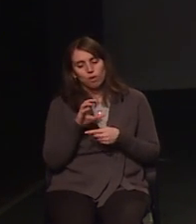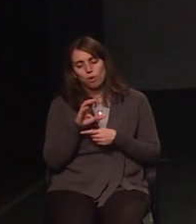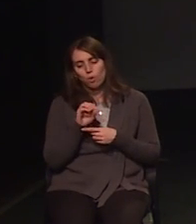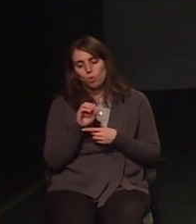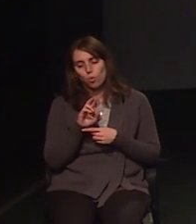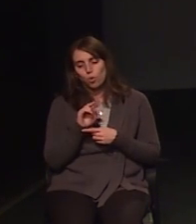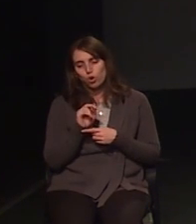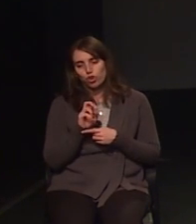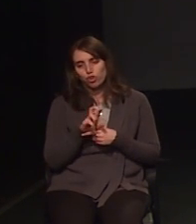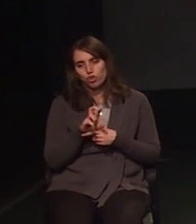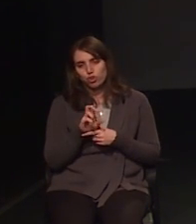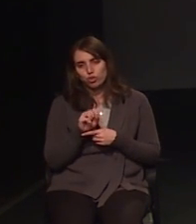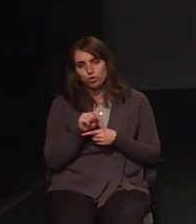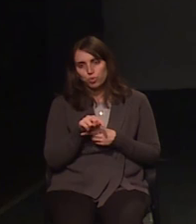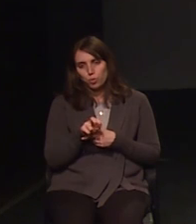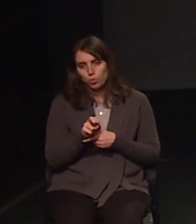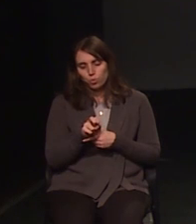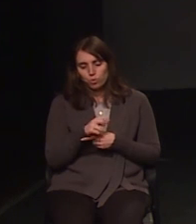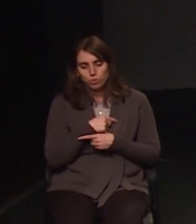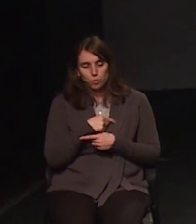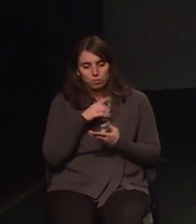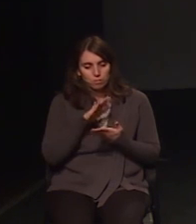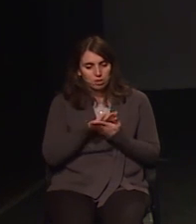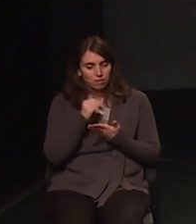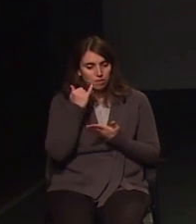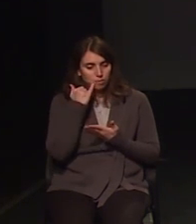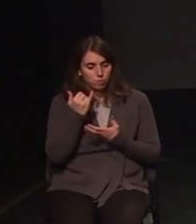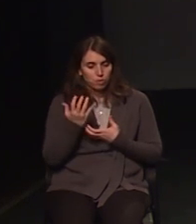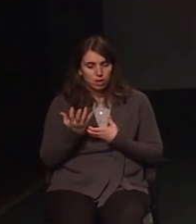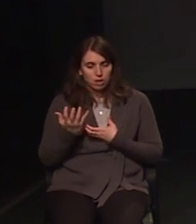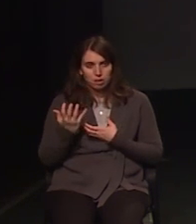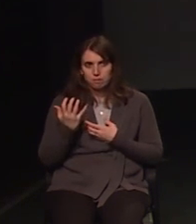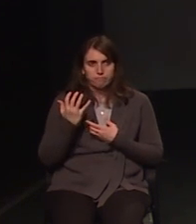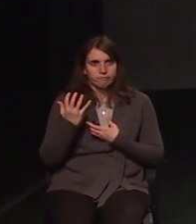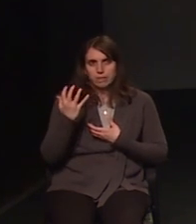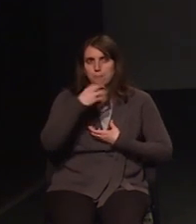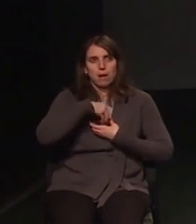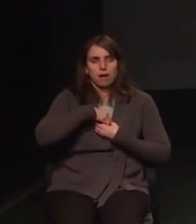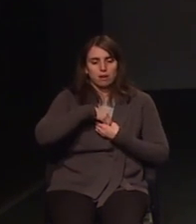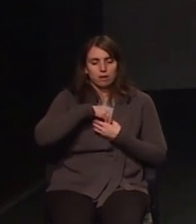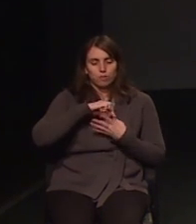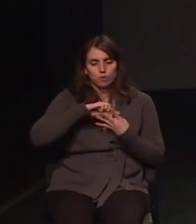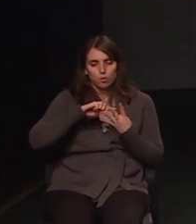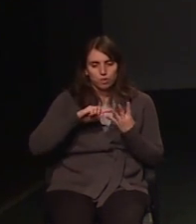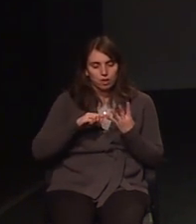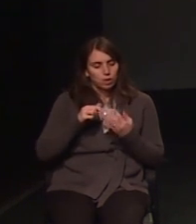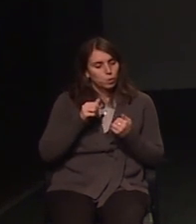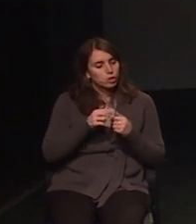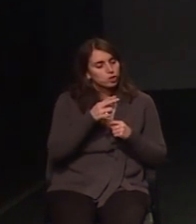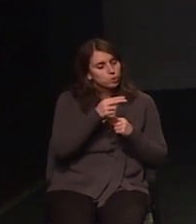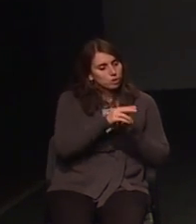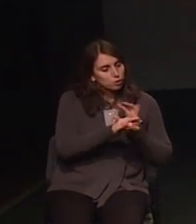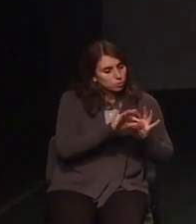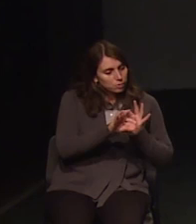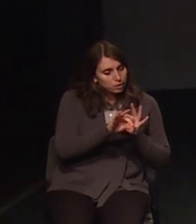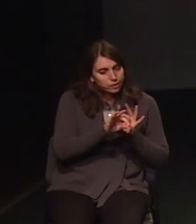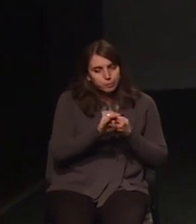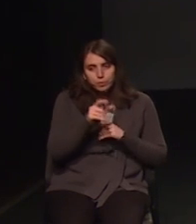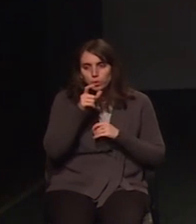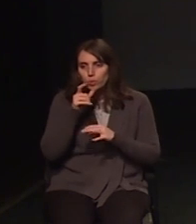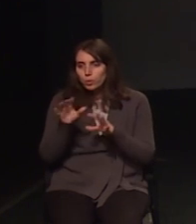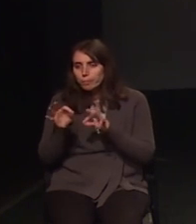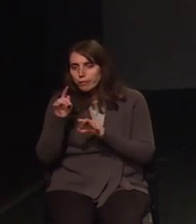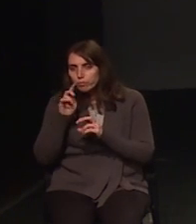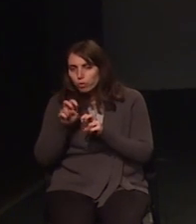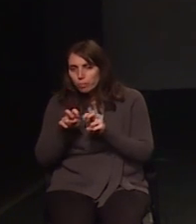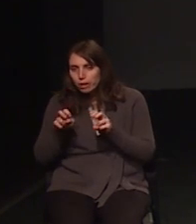we embody these four things in all we do, from what hotels we choose to who's on our panels to what cities we go